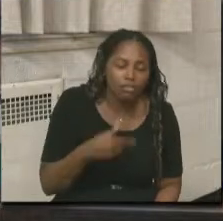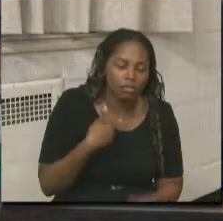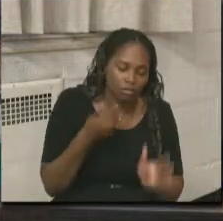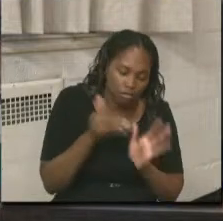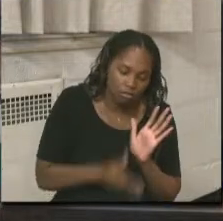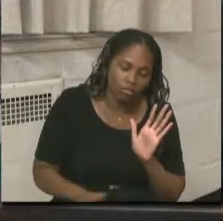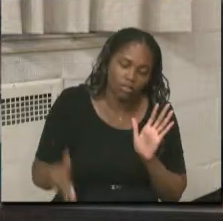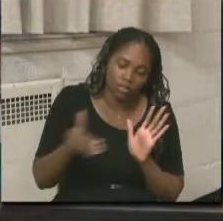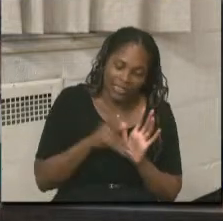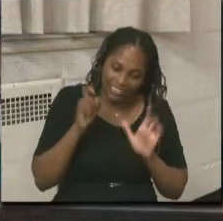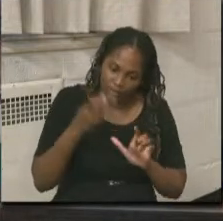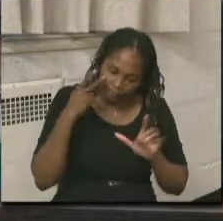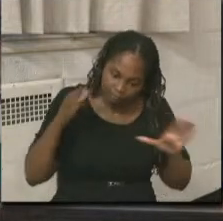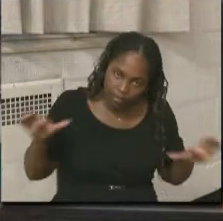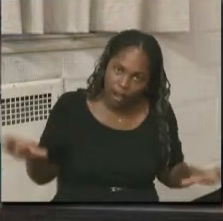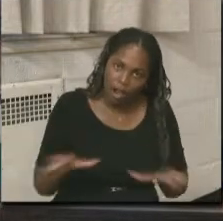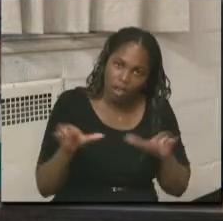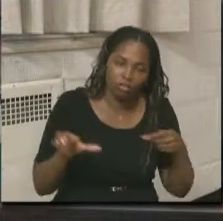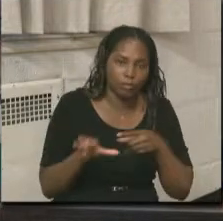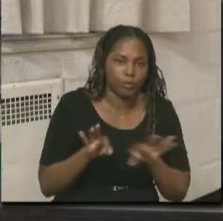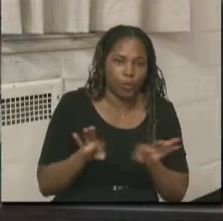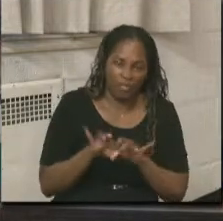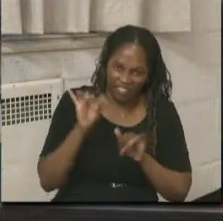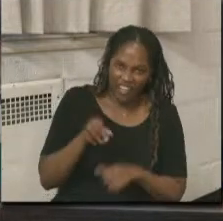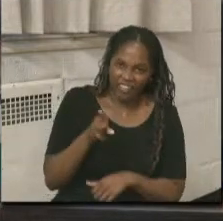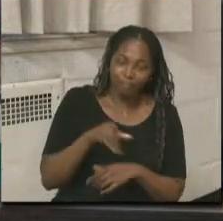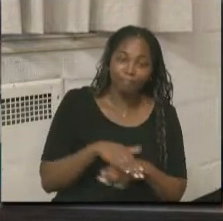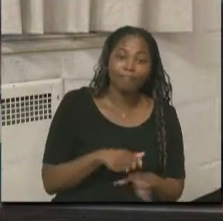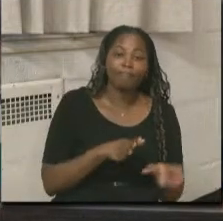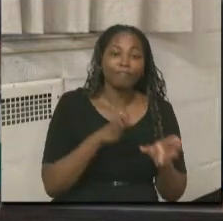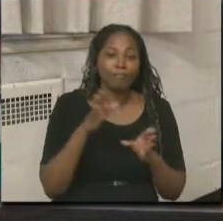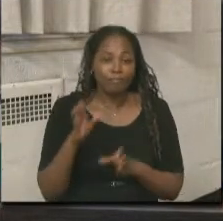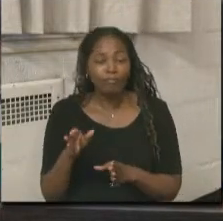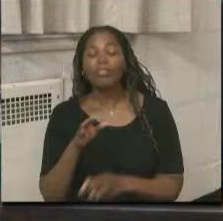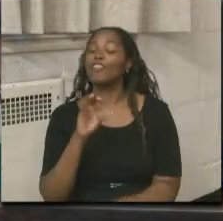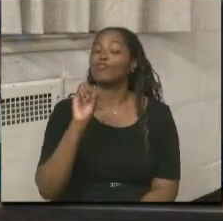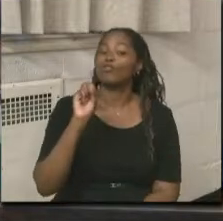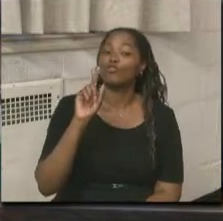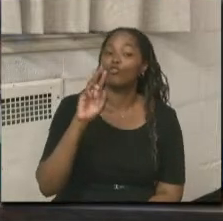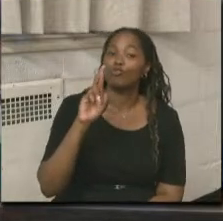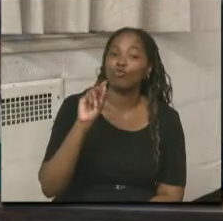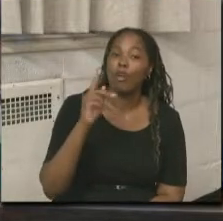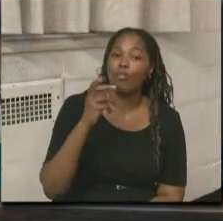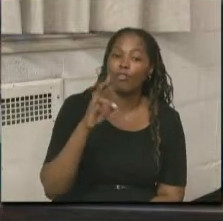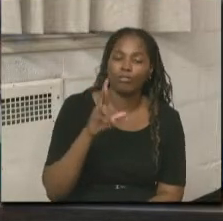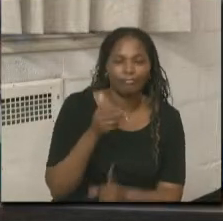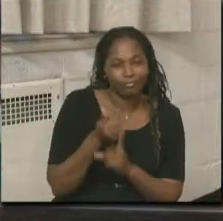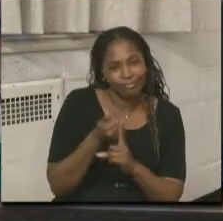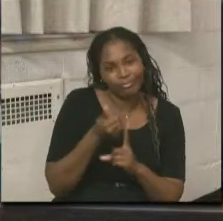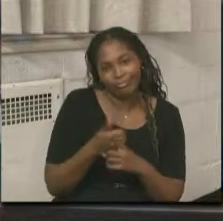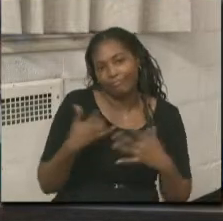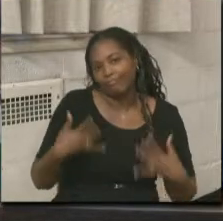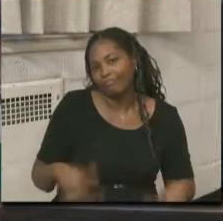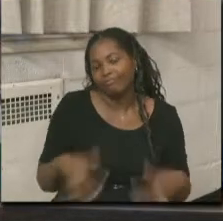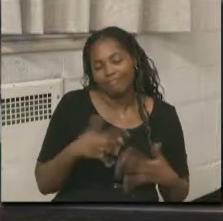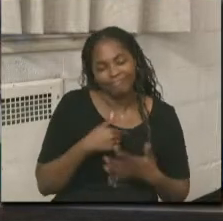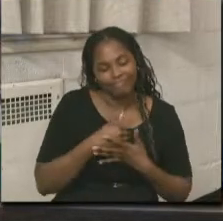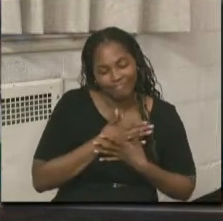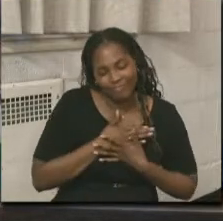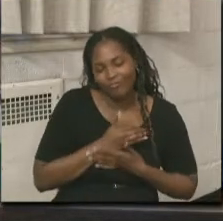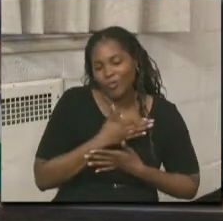need action. Board Member Boozer Strother, I've also loved working with you. You are a very kind